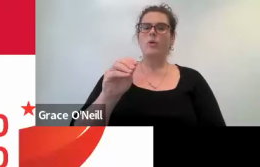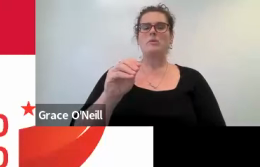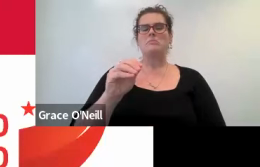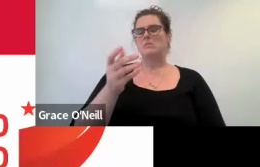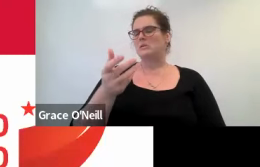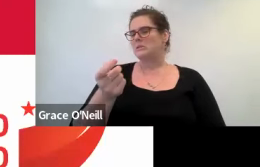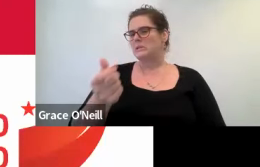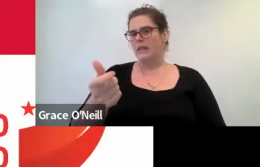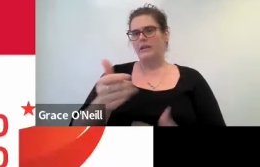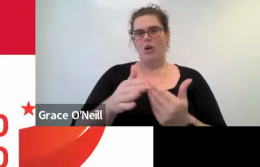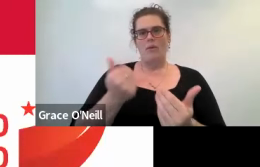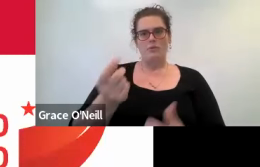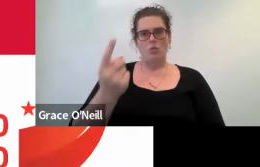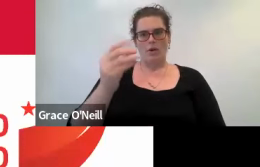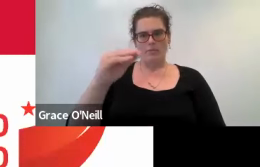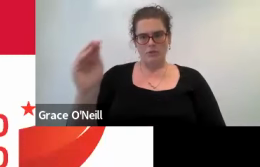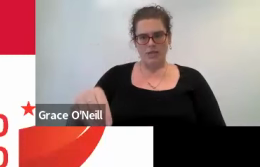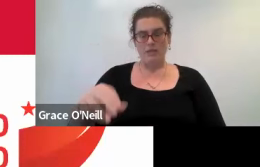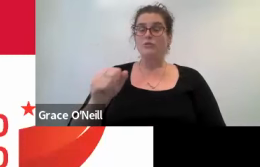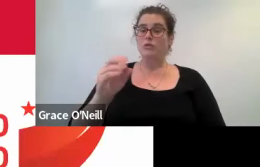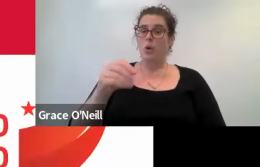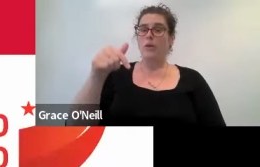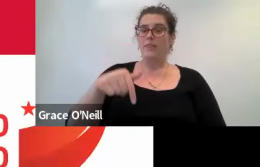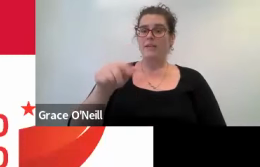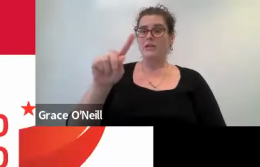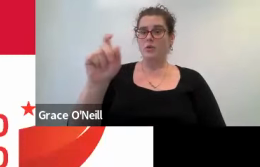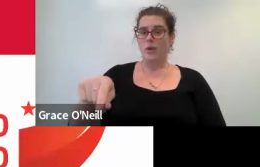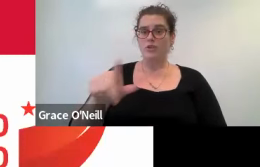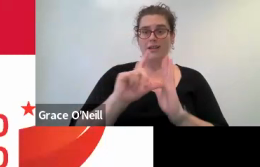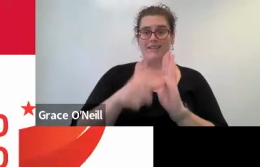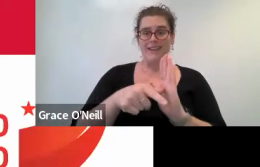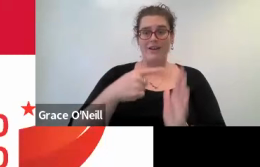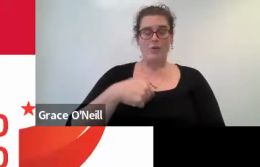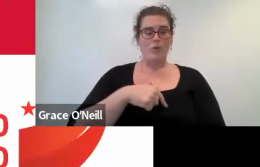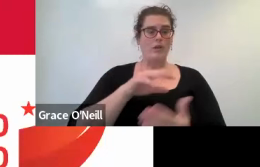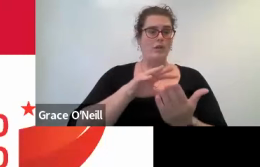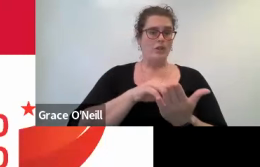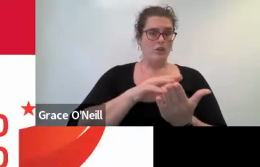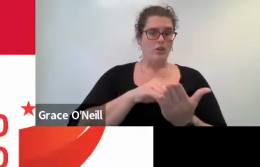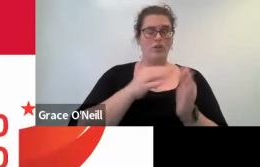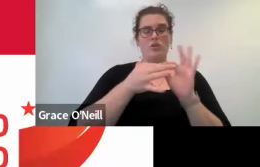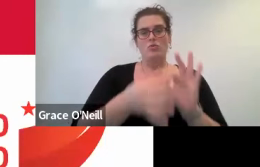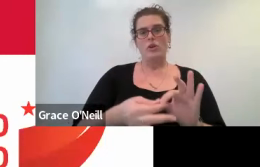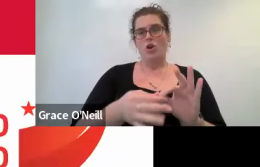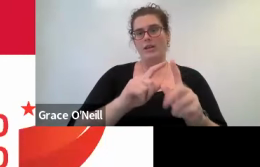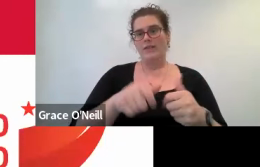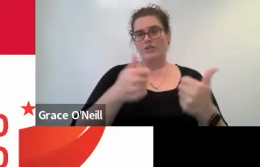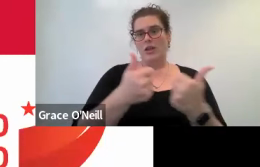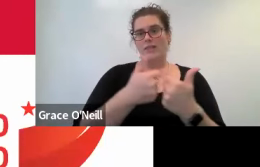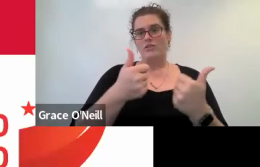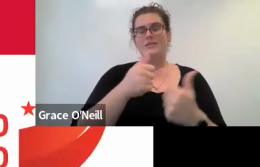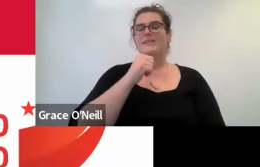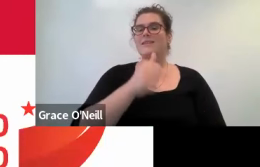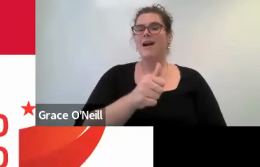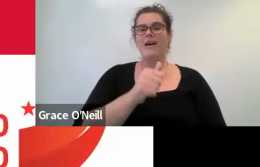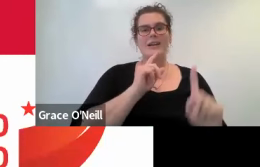So essentially, this question we later learned regarding the challenges didn't get answered